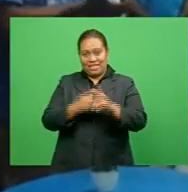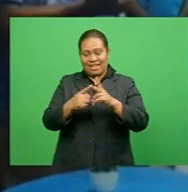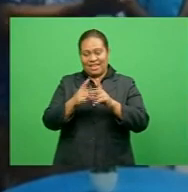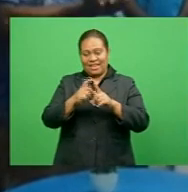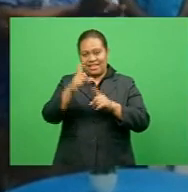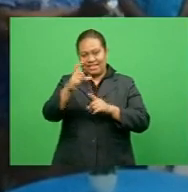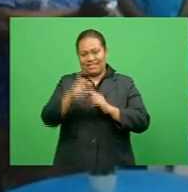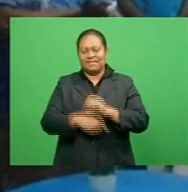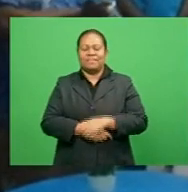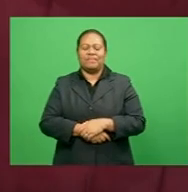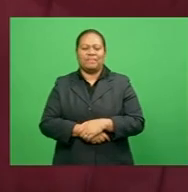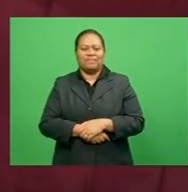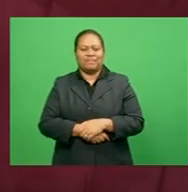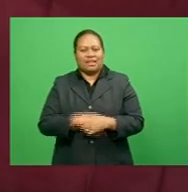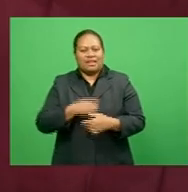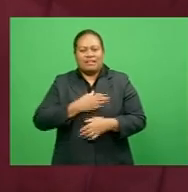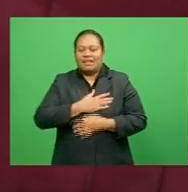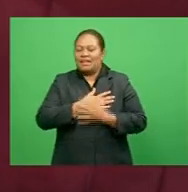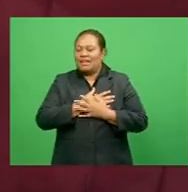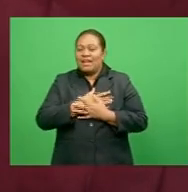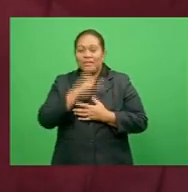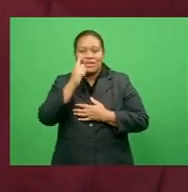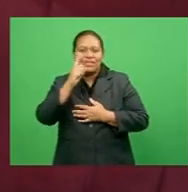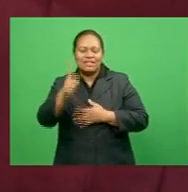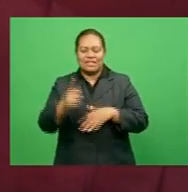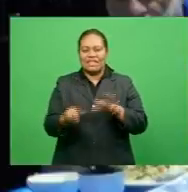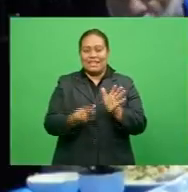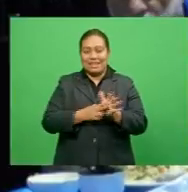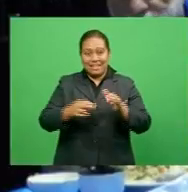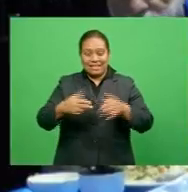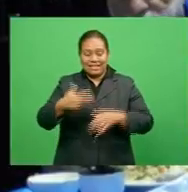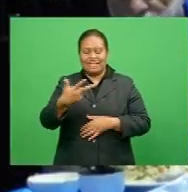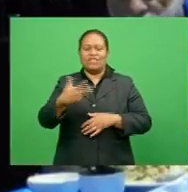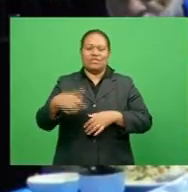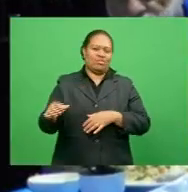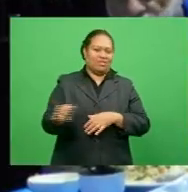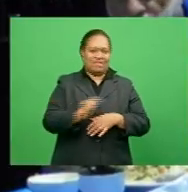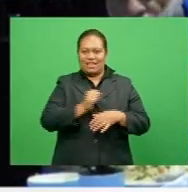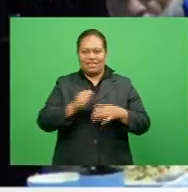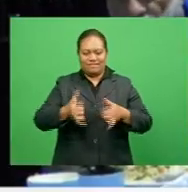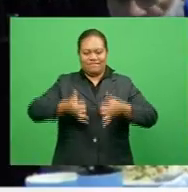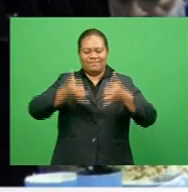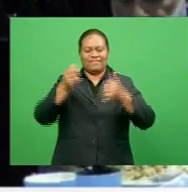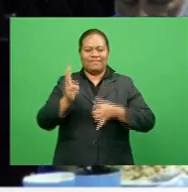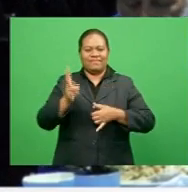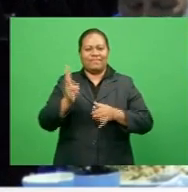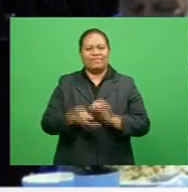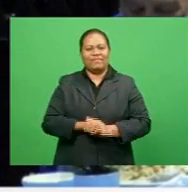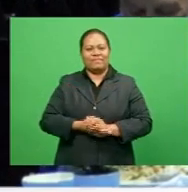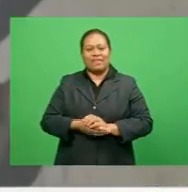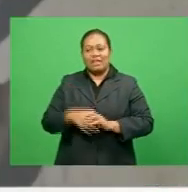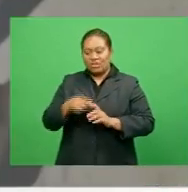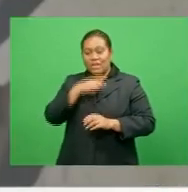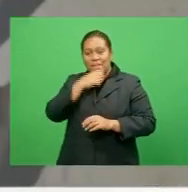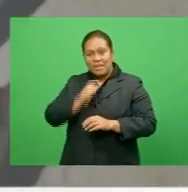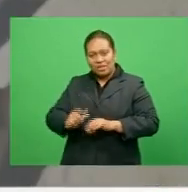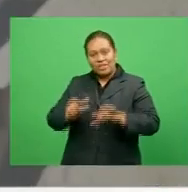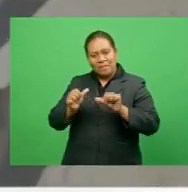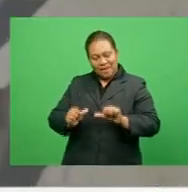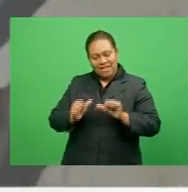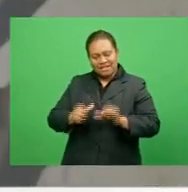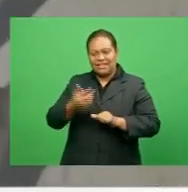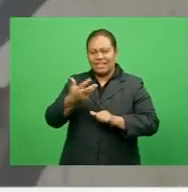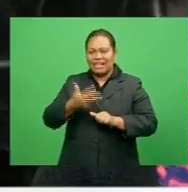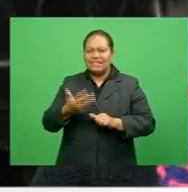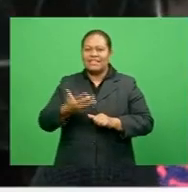and I would love to see Nasinu lift the trophy again. Balgovin was the Nasinu president in 1990, and even